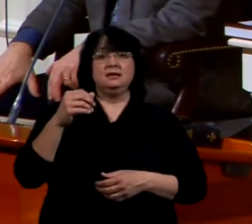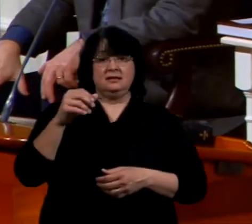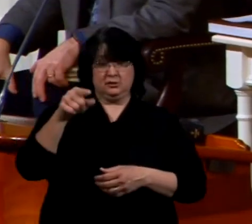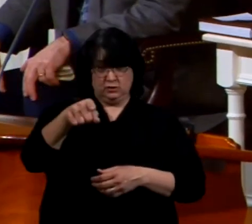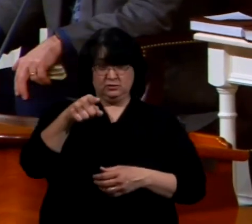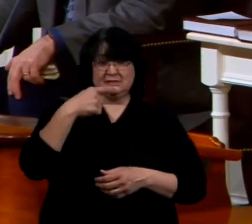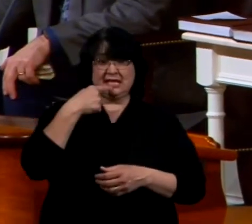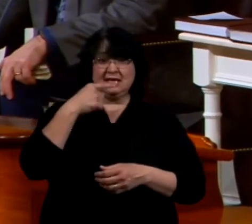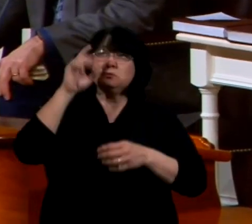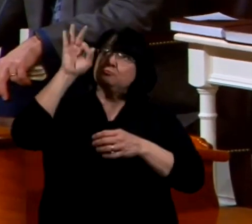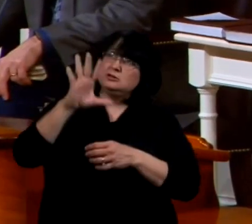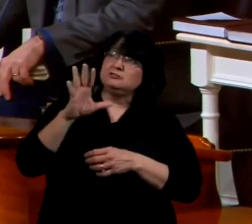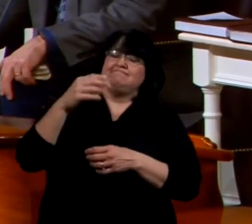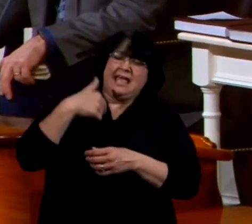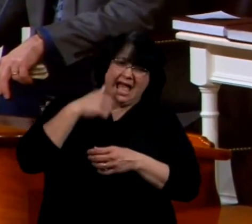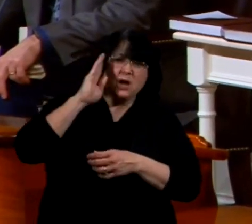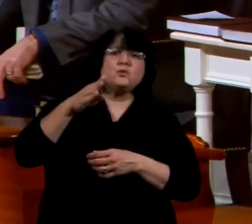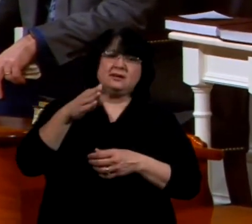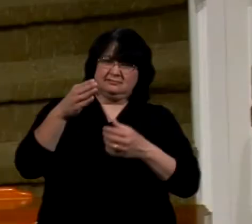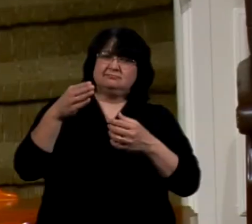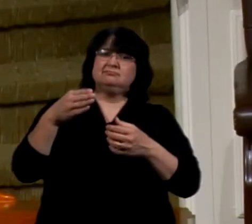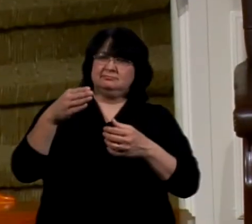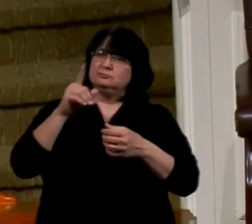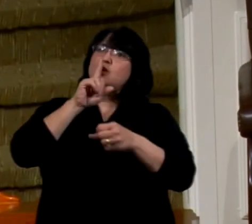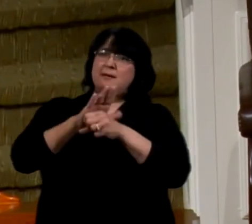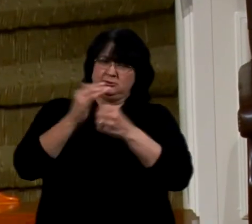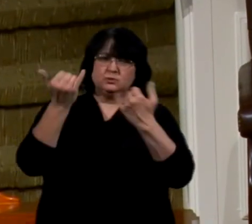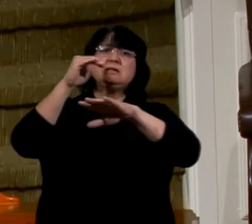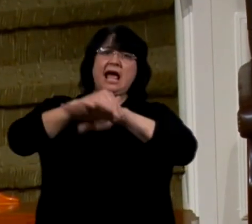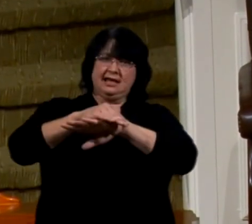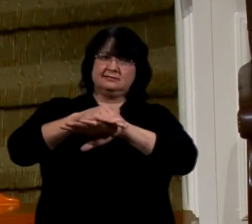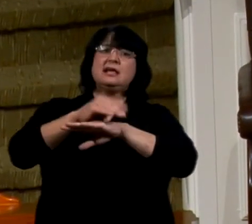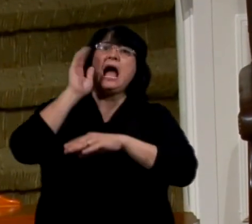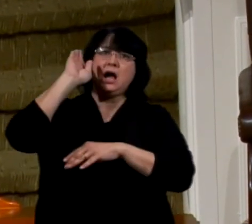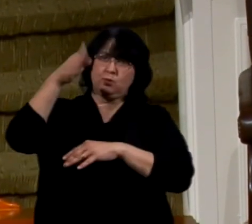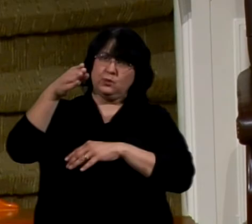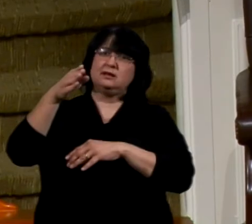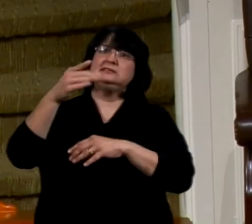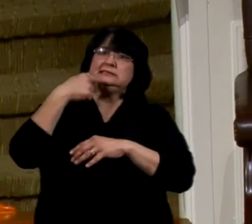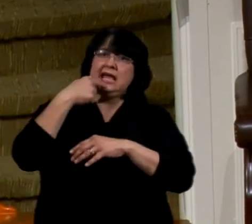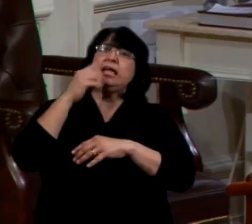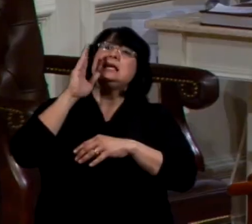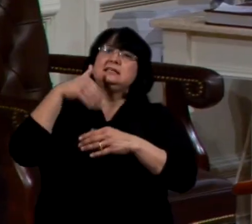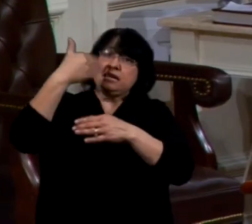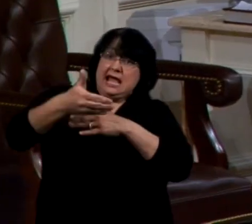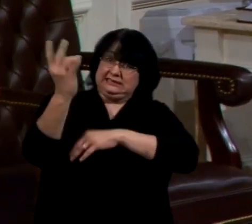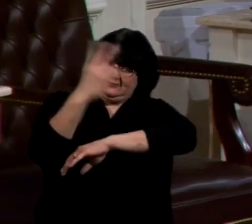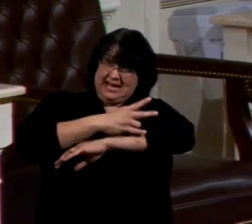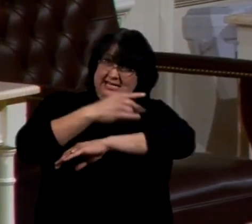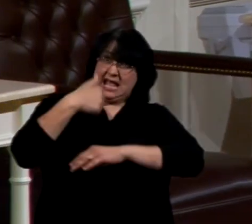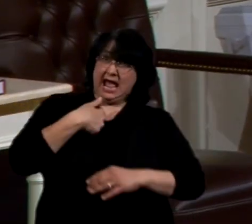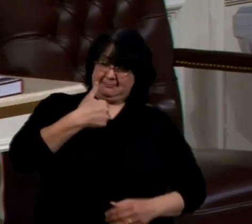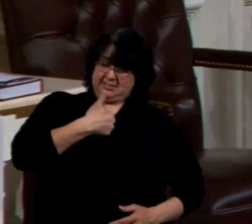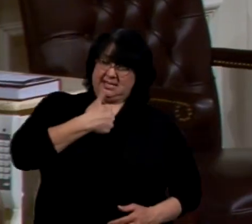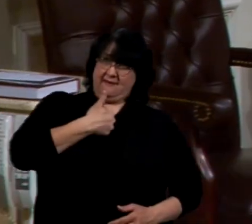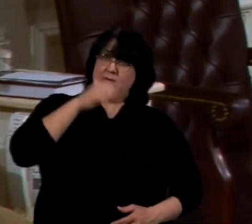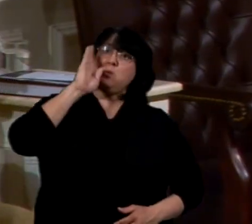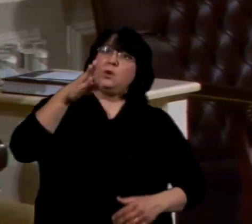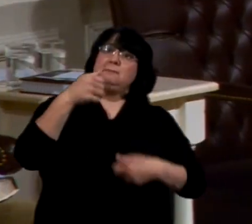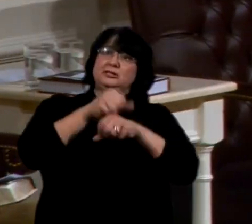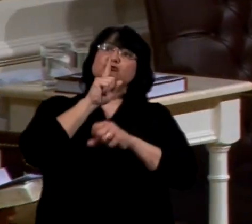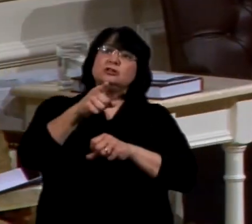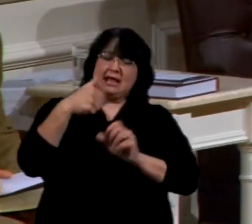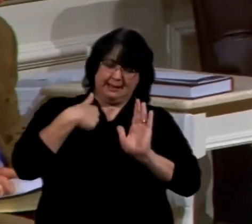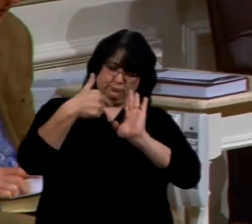going to commit tonight. We're going to pray in a moment. You can come to the altar. But I'm committing tonight that in the next 7 days, I'm personally going to make sure that